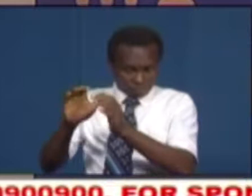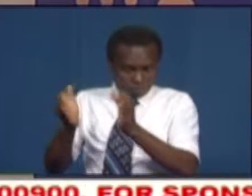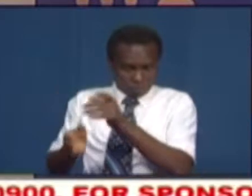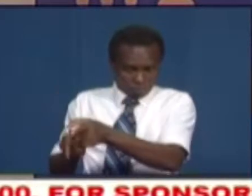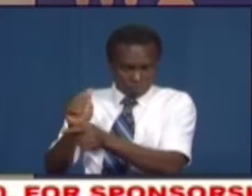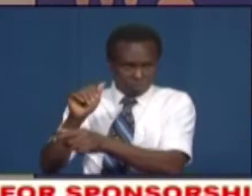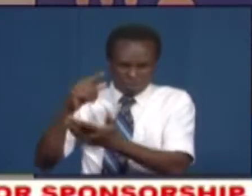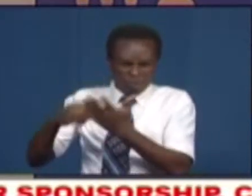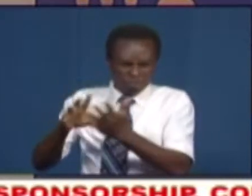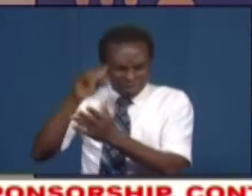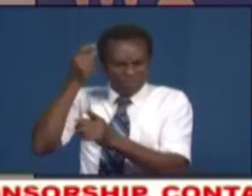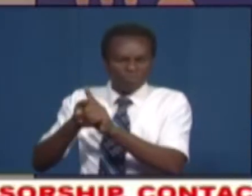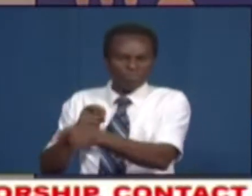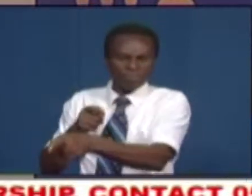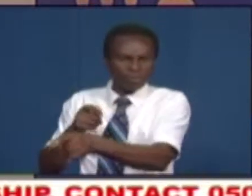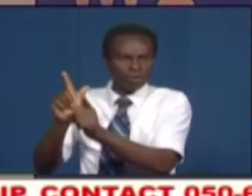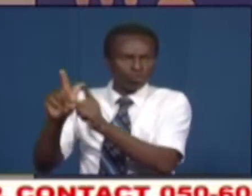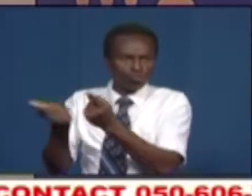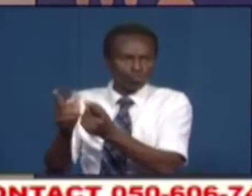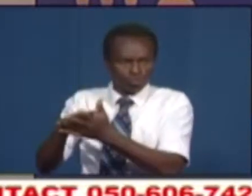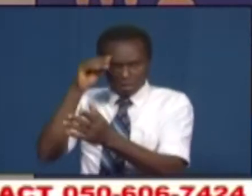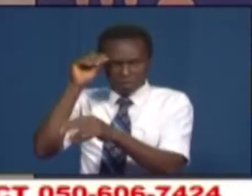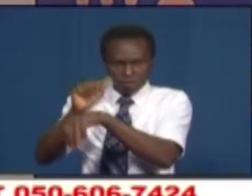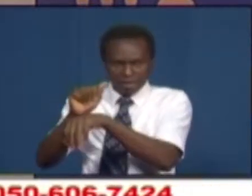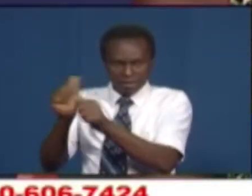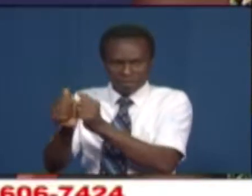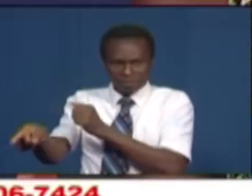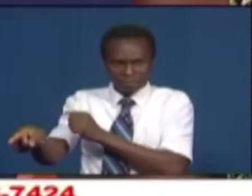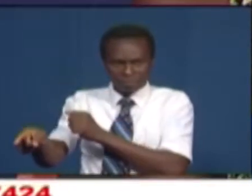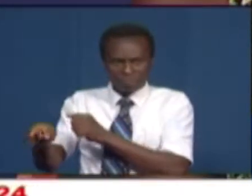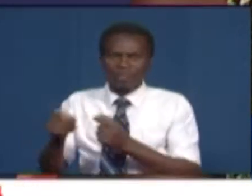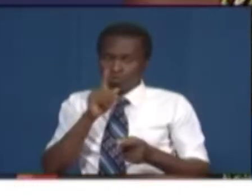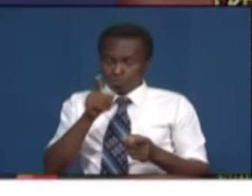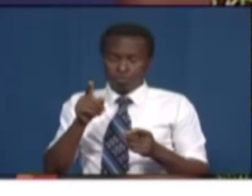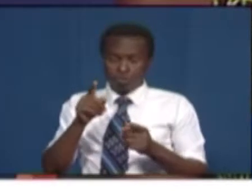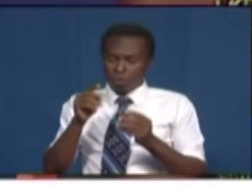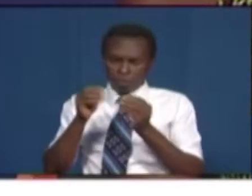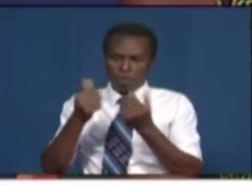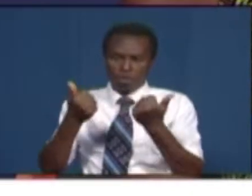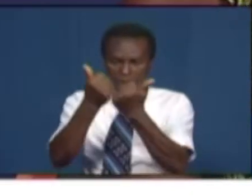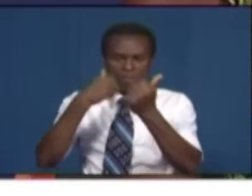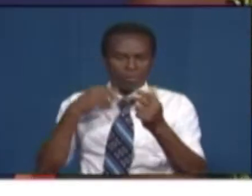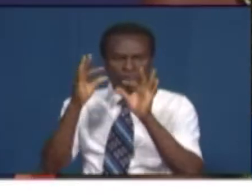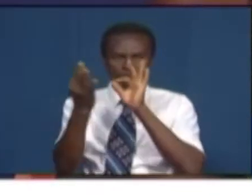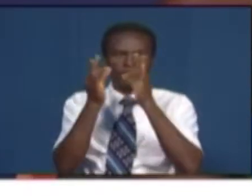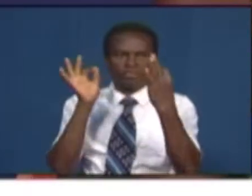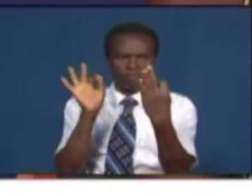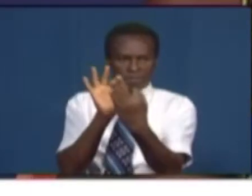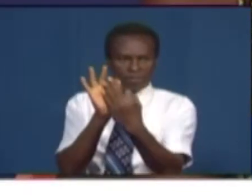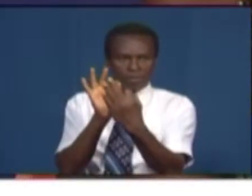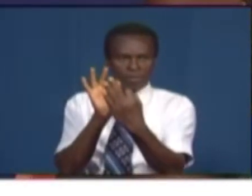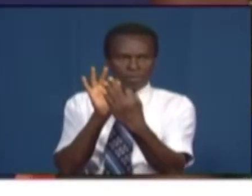you with regards to menstrual hygiene management? So a major challenge we've realized, some colleagues and I